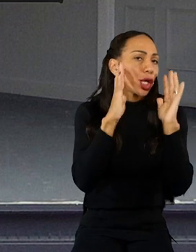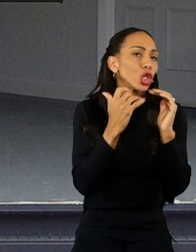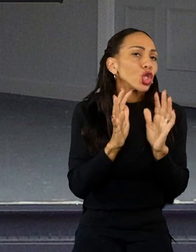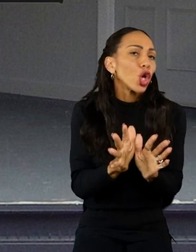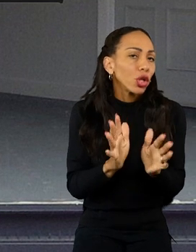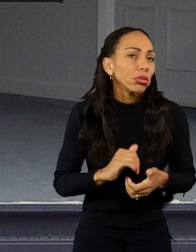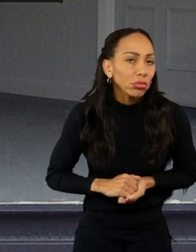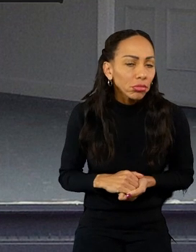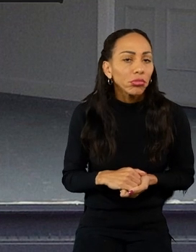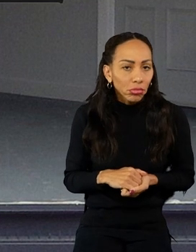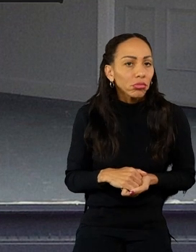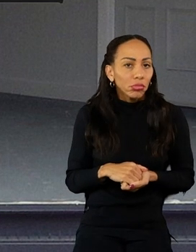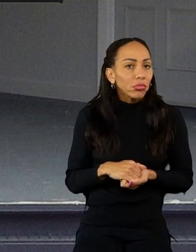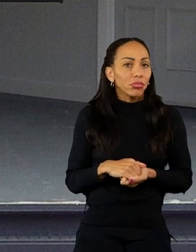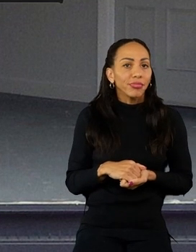it.